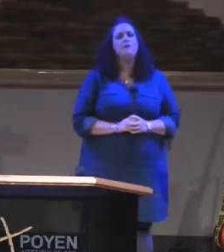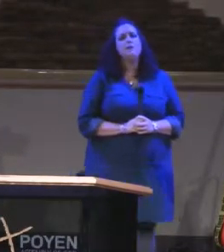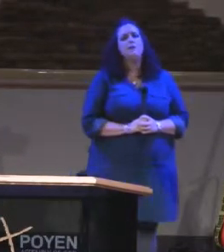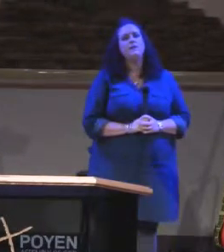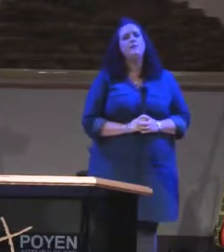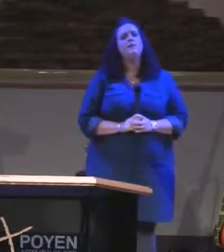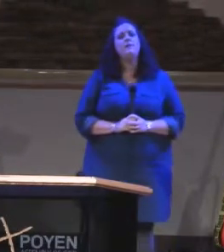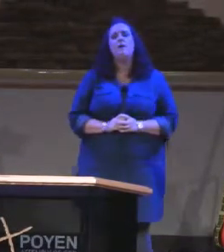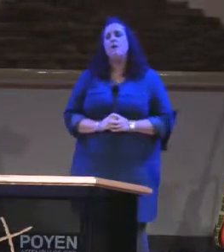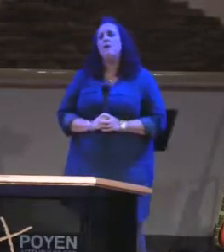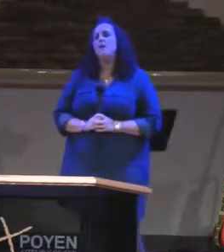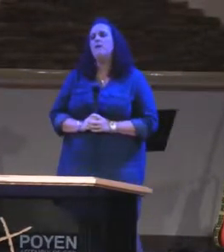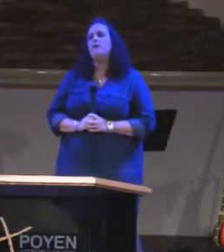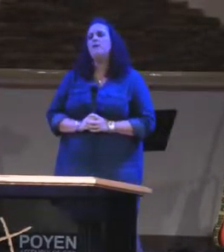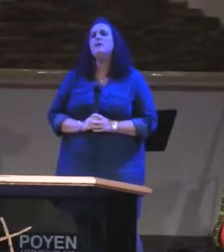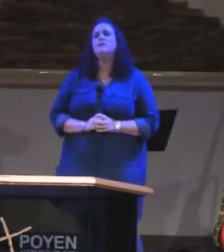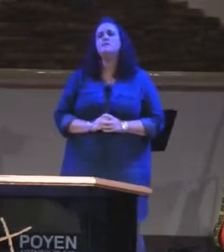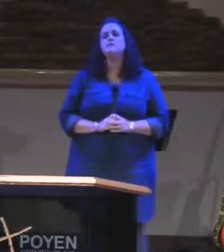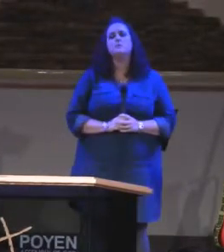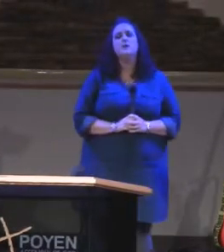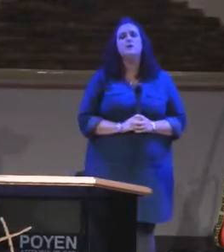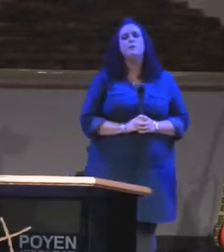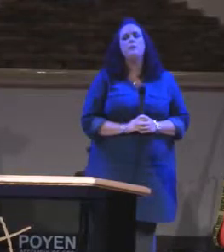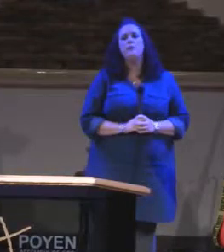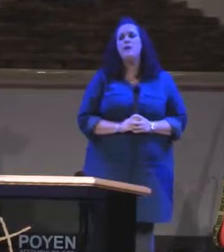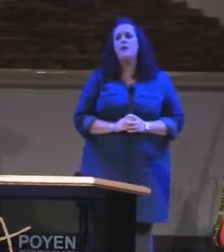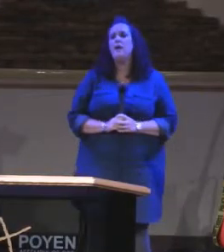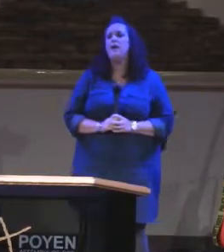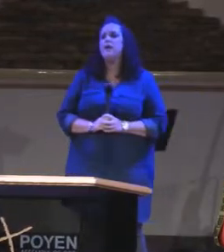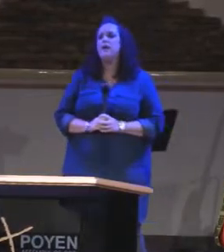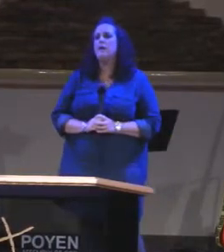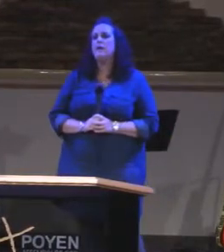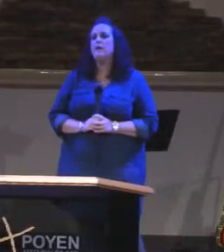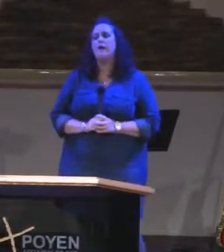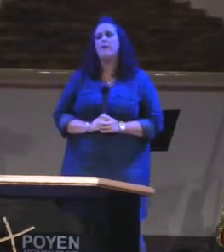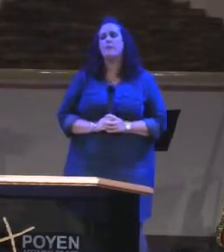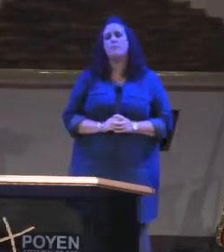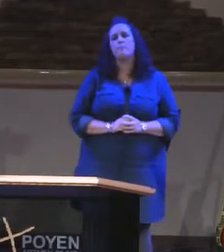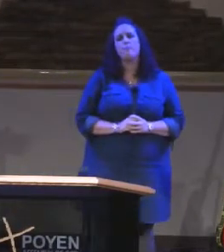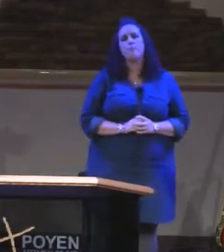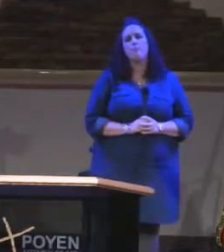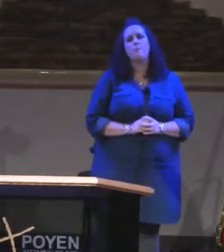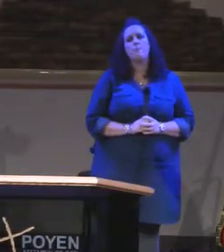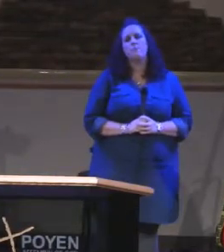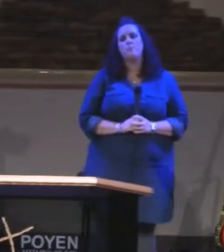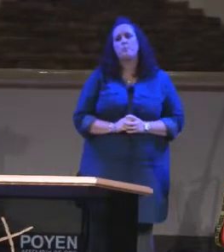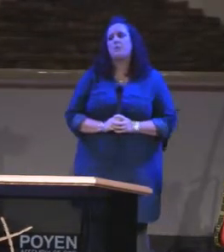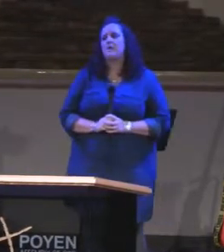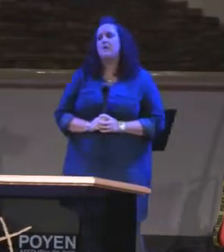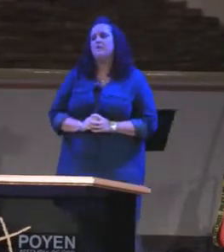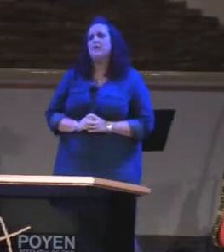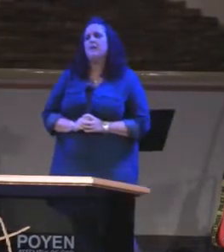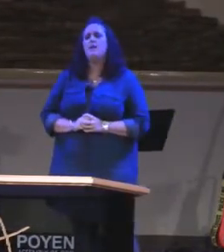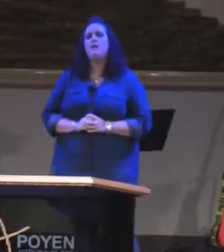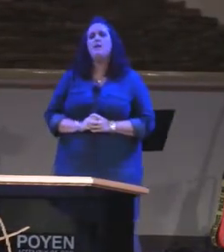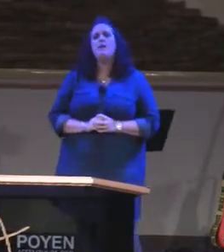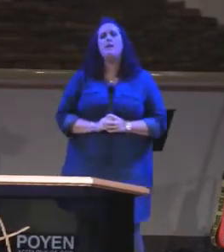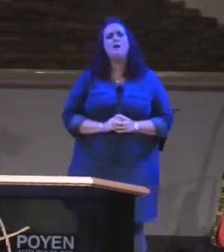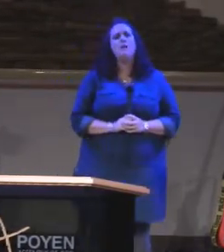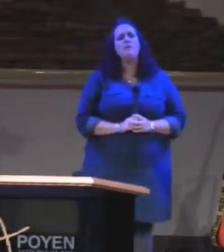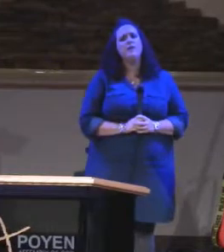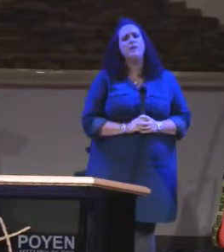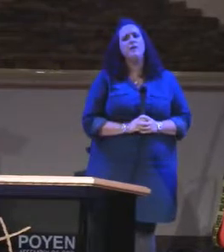So right now, if you're in this house and you really want to see a move of God come through this